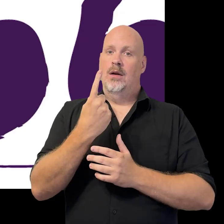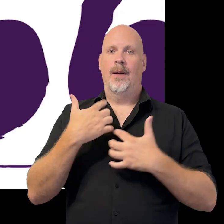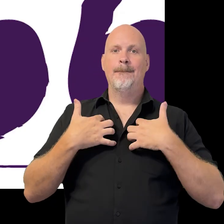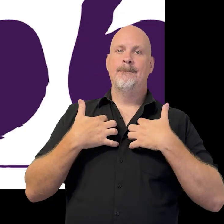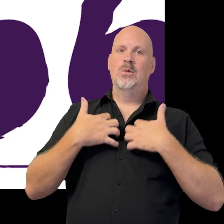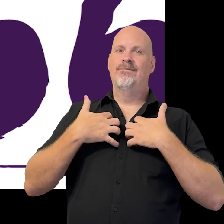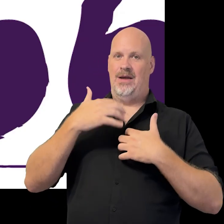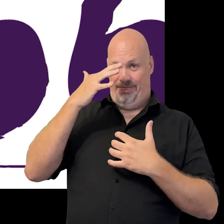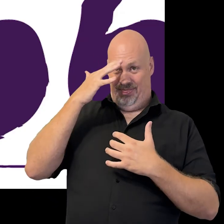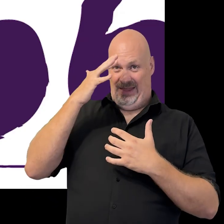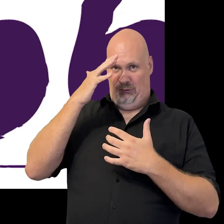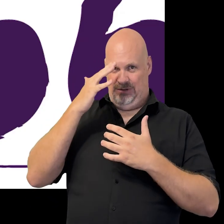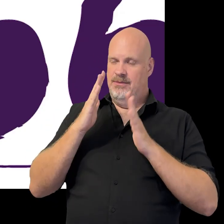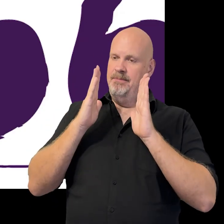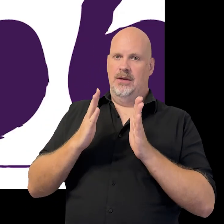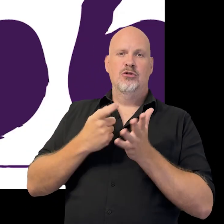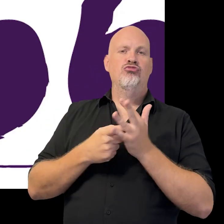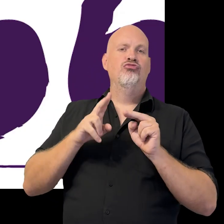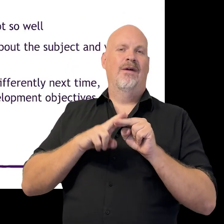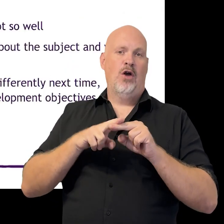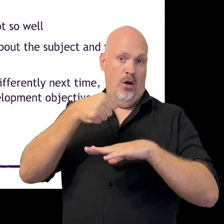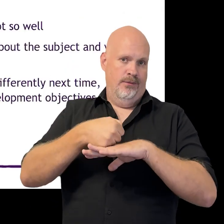analysis.